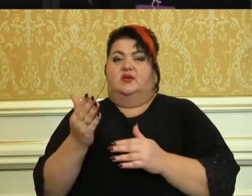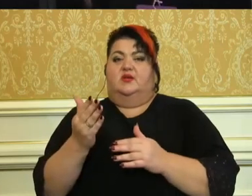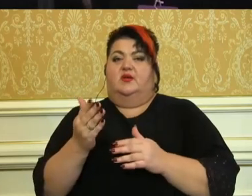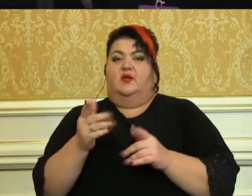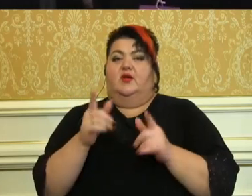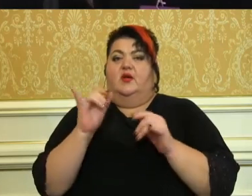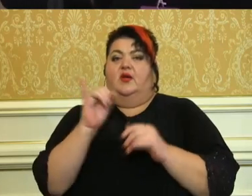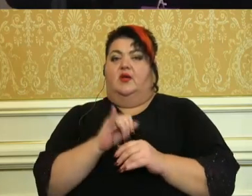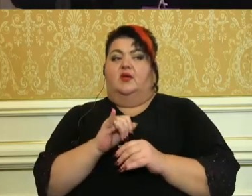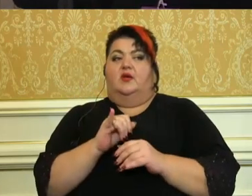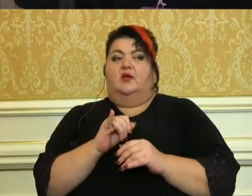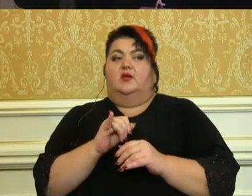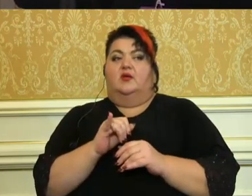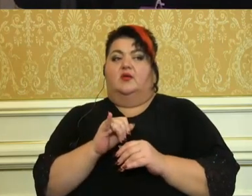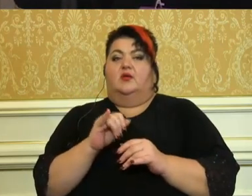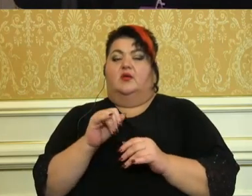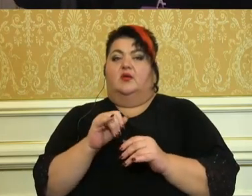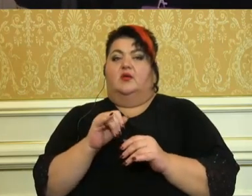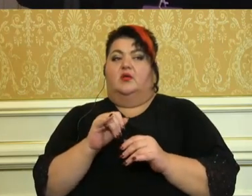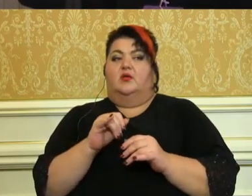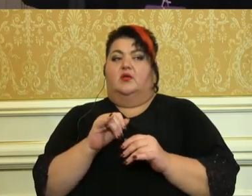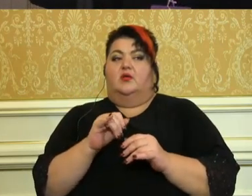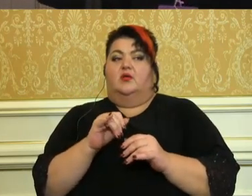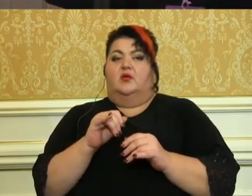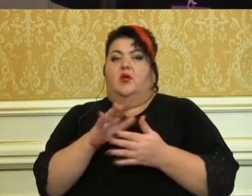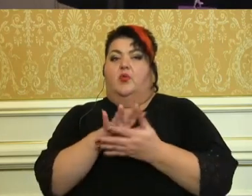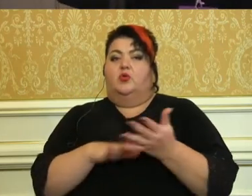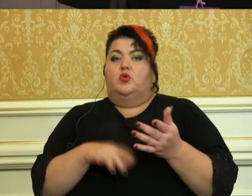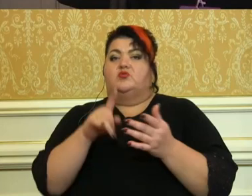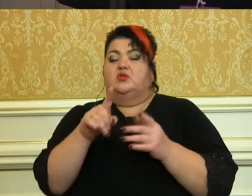the state is very important thing. So, well,